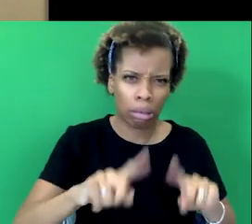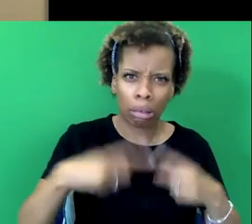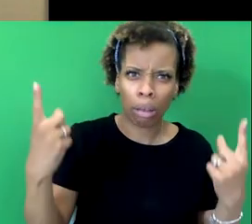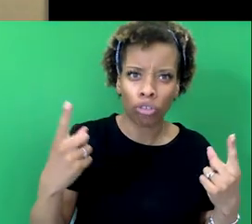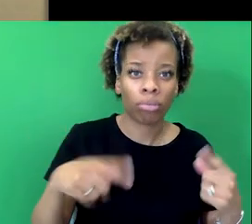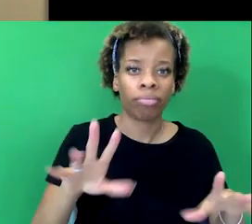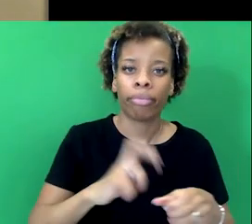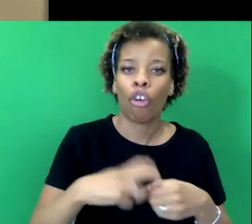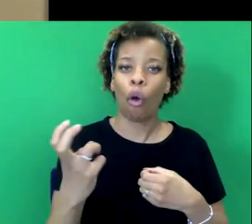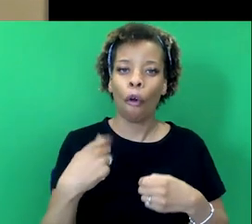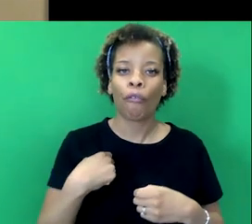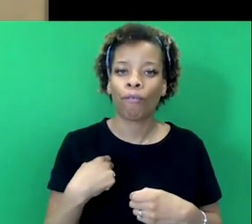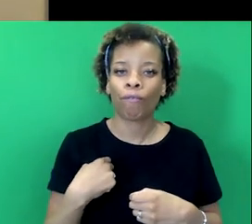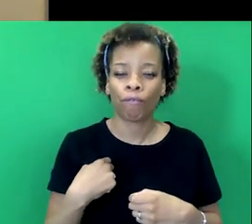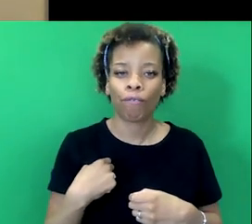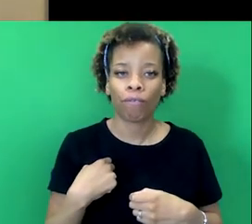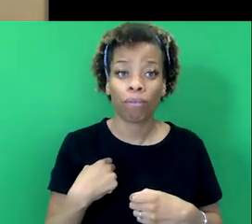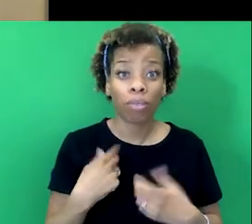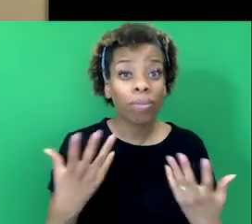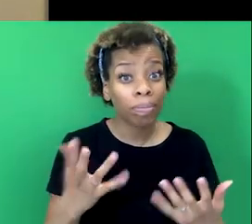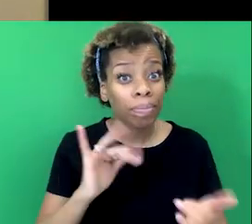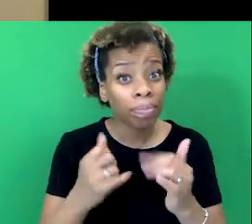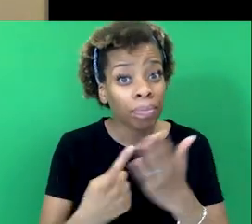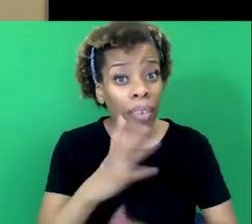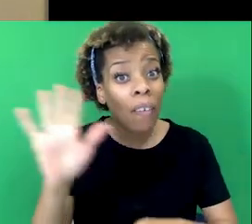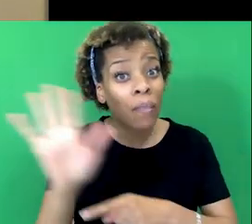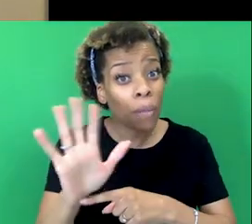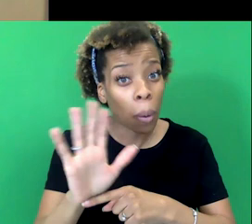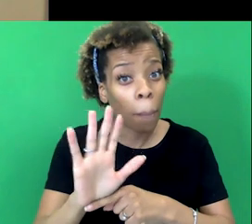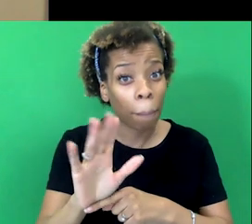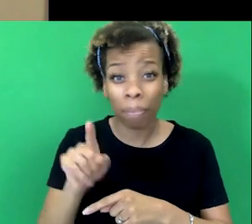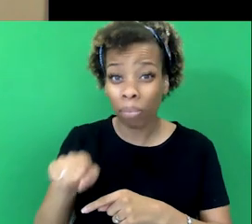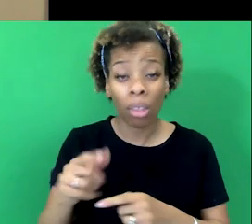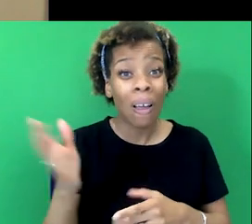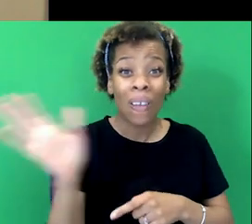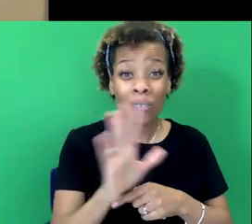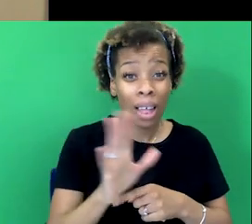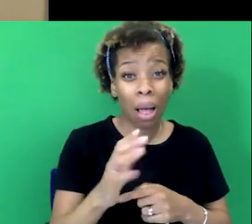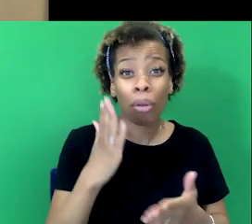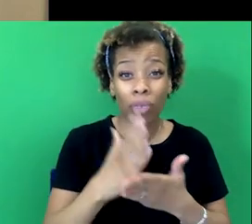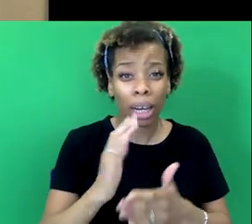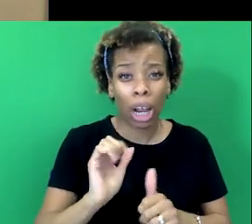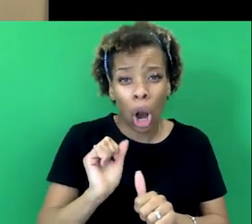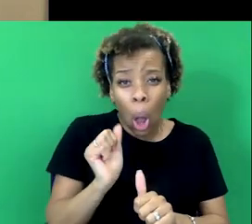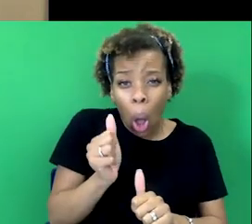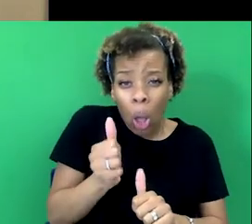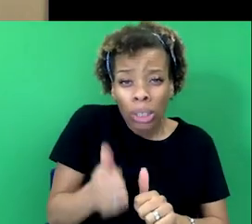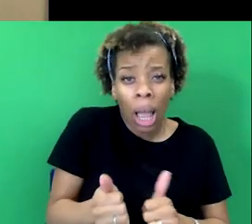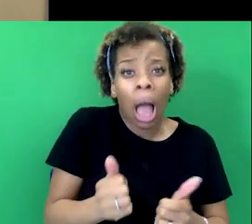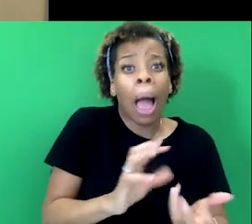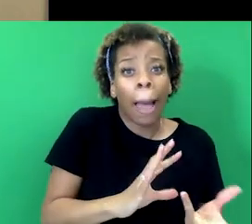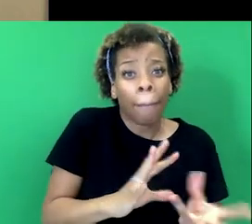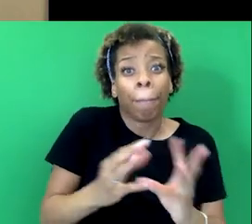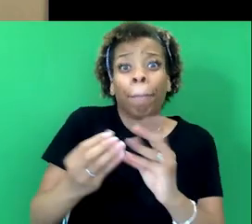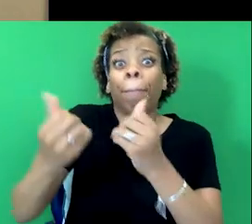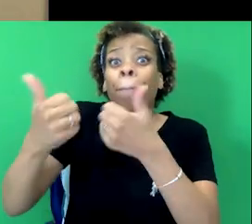where they just go off at a tangent. And films particularly are very strange beasts. They take a long time to get made and they're very strange. At